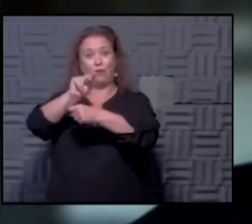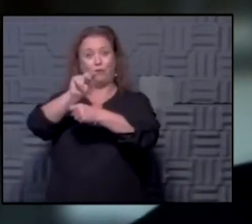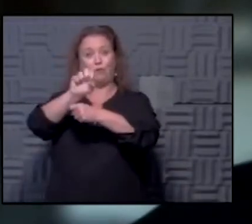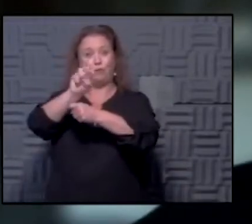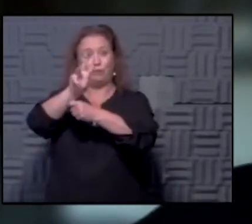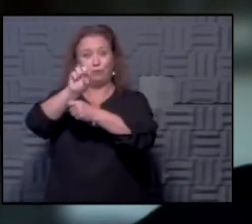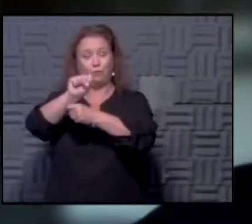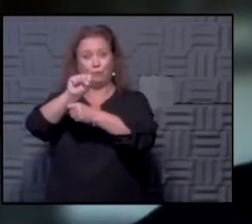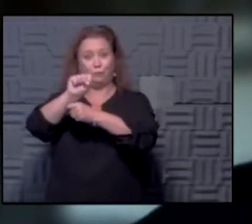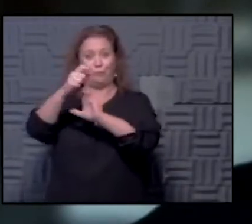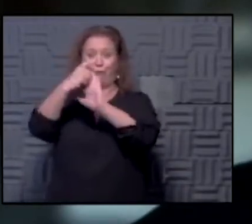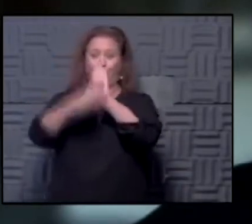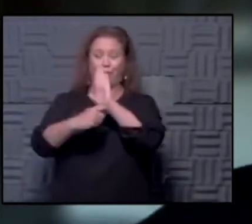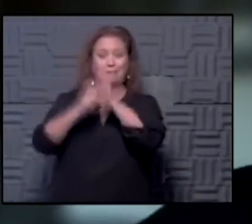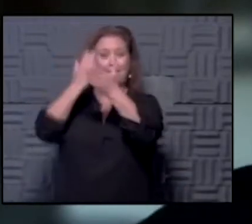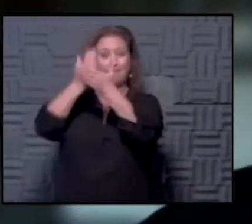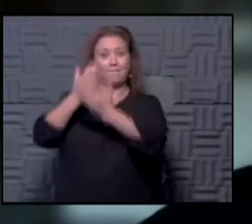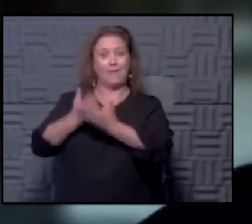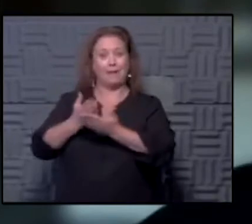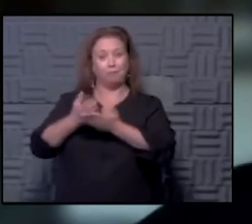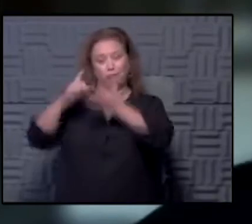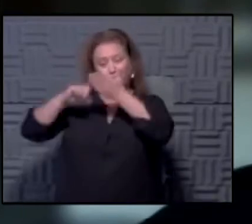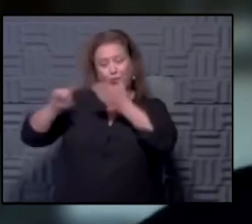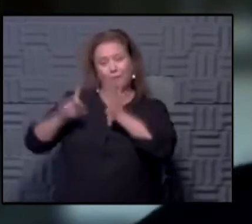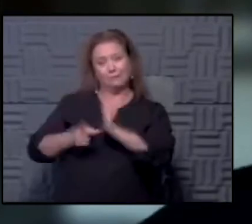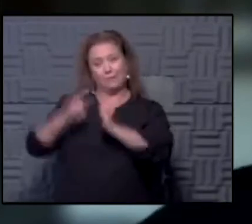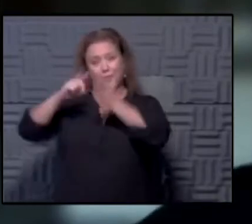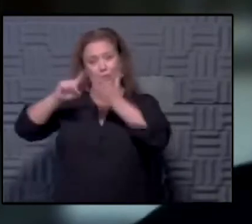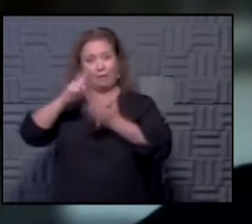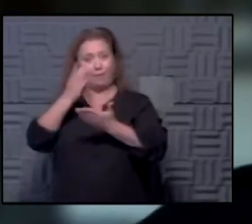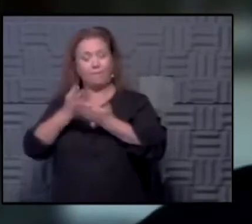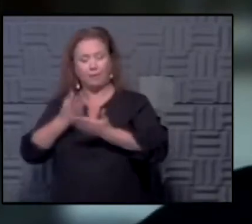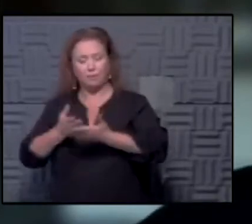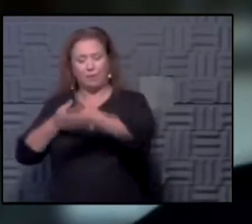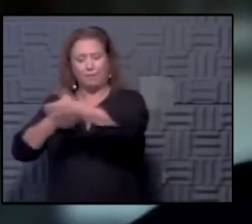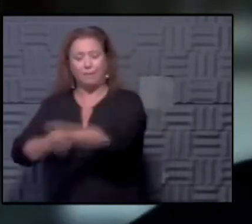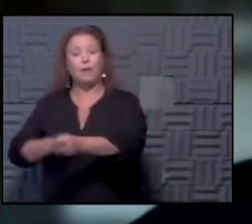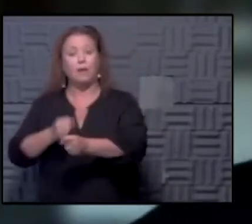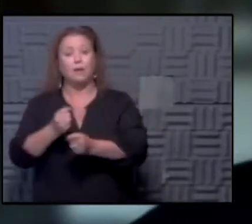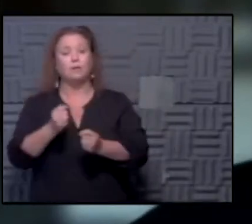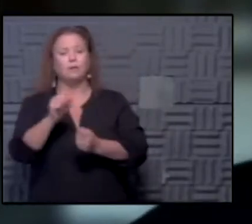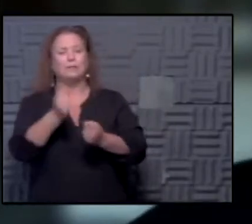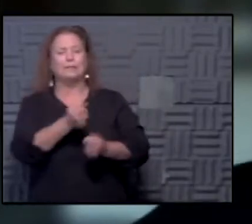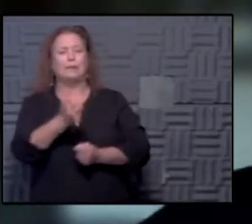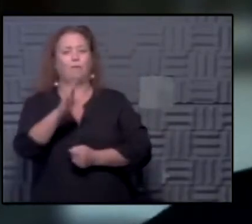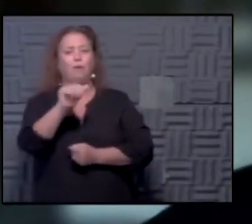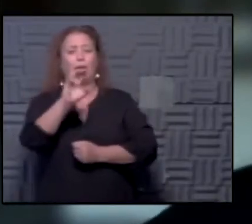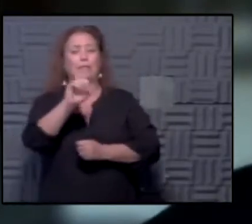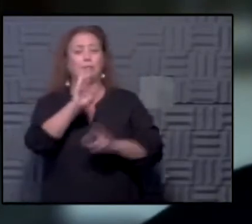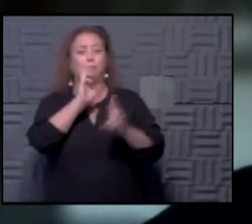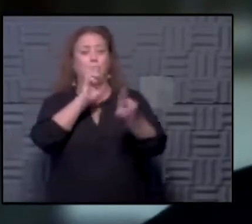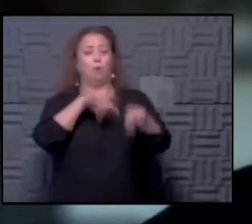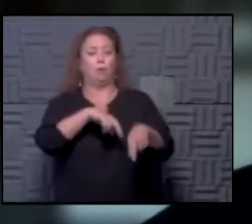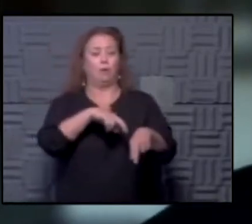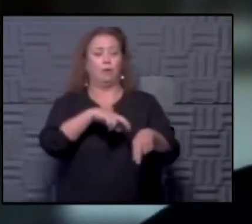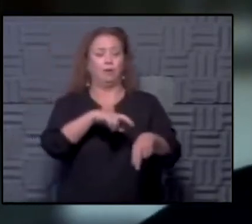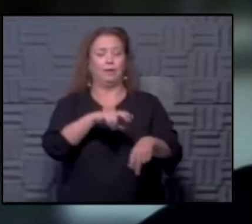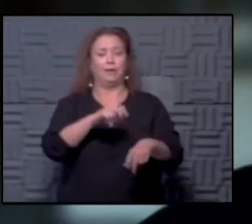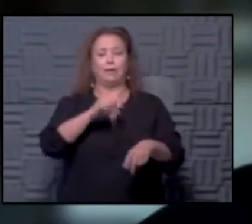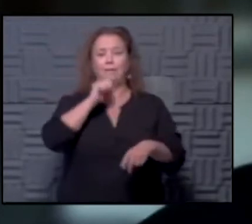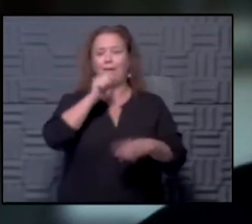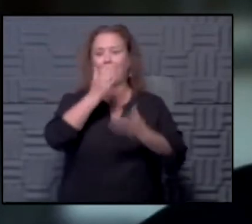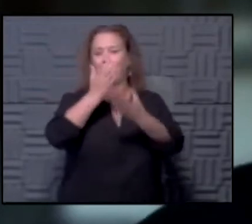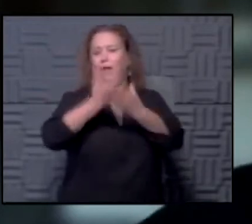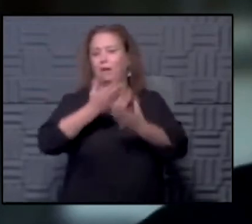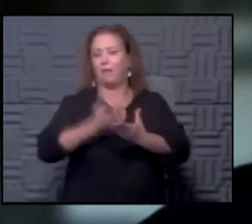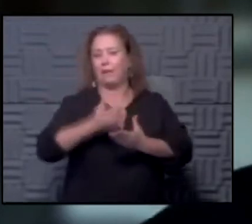done their fact checking, then we can be fairly confident with those cases. There are a number of cases that have been reported to me that I consider unverified because